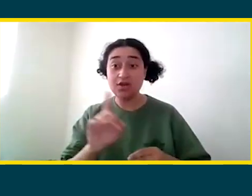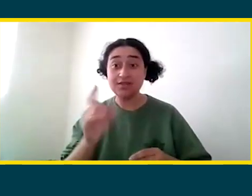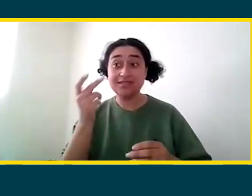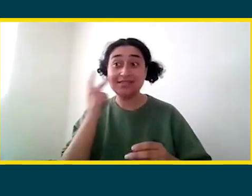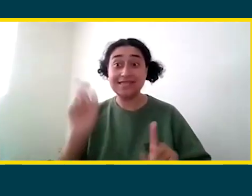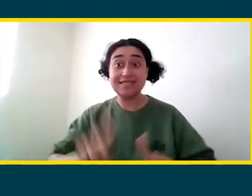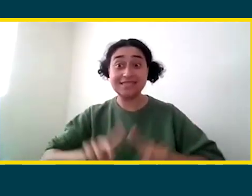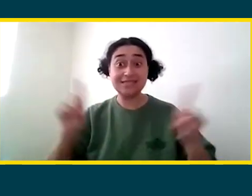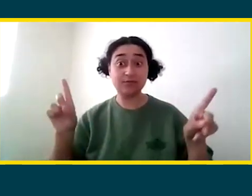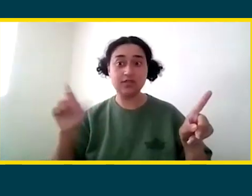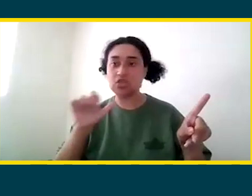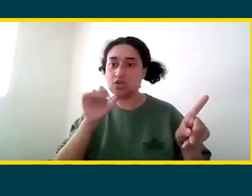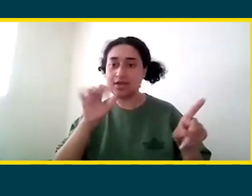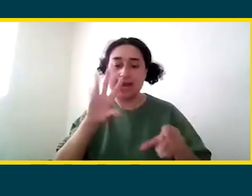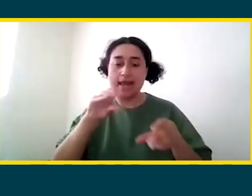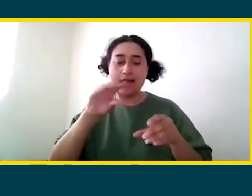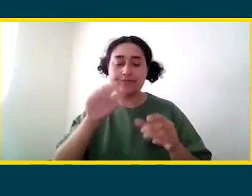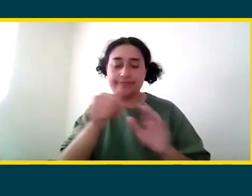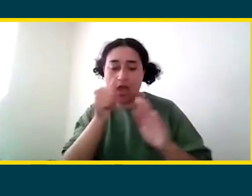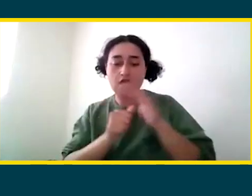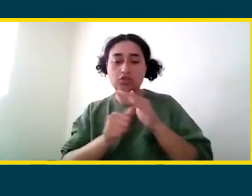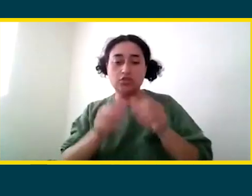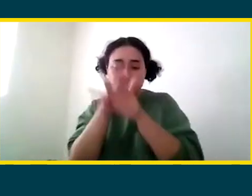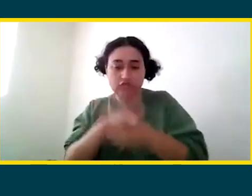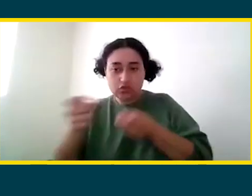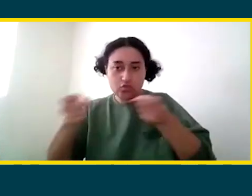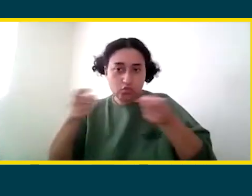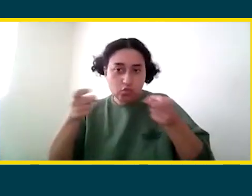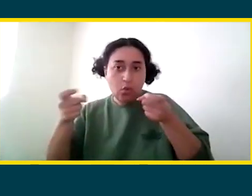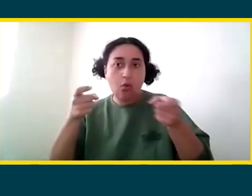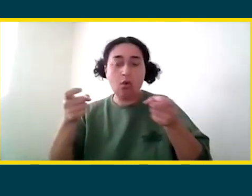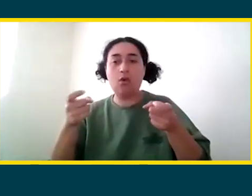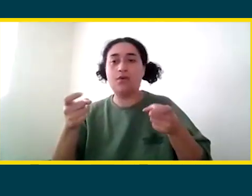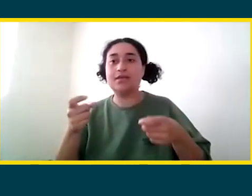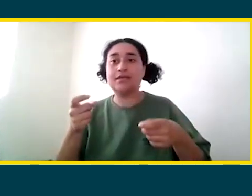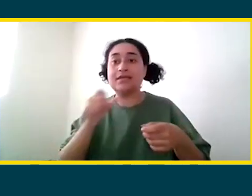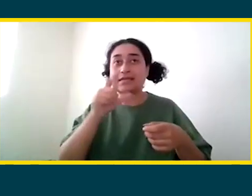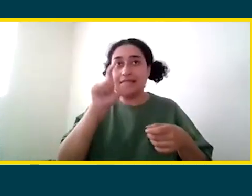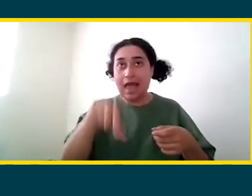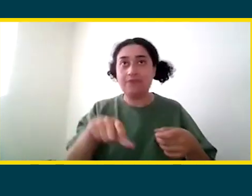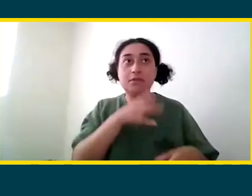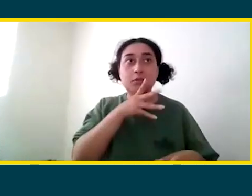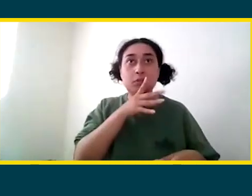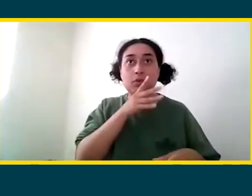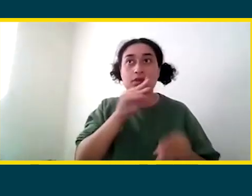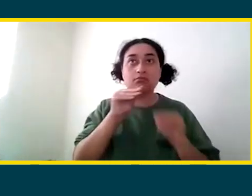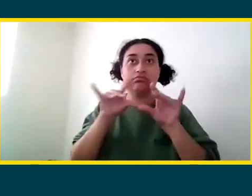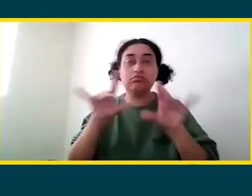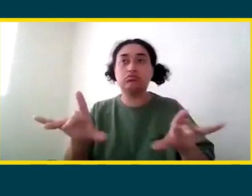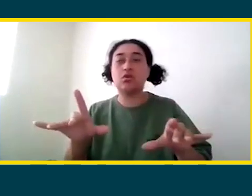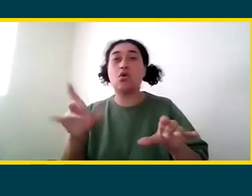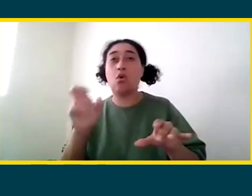be in control. And whether that's verbally being spoken about, or just a subconscious, generational, embedded